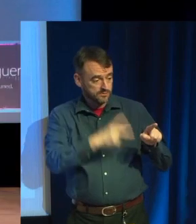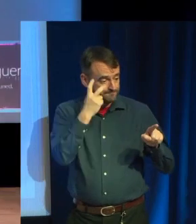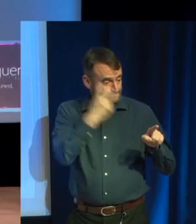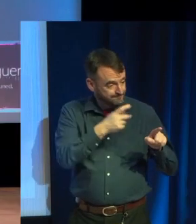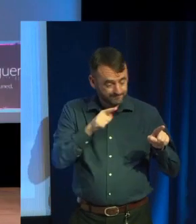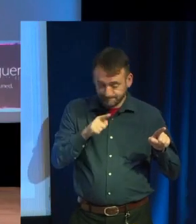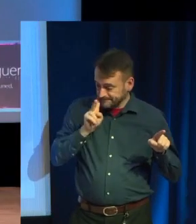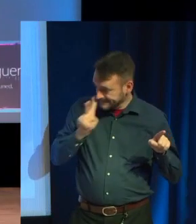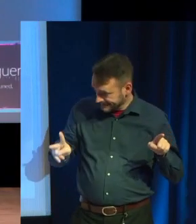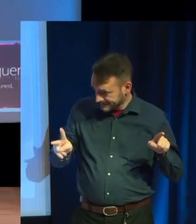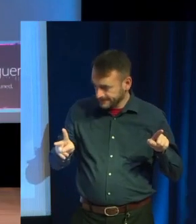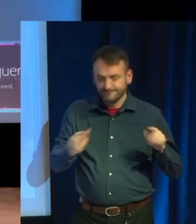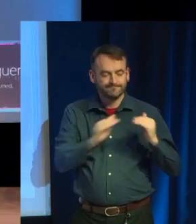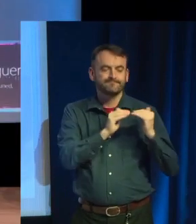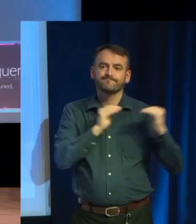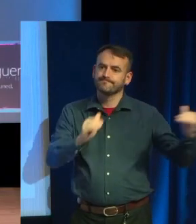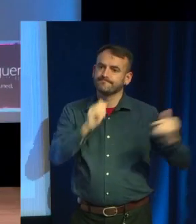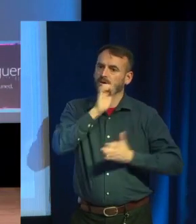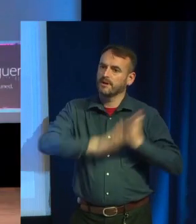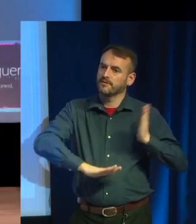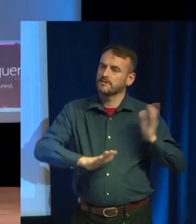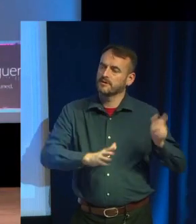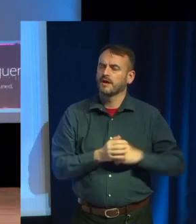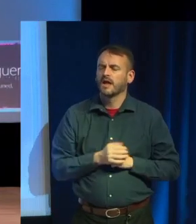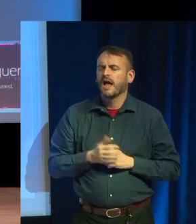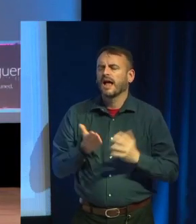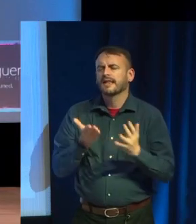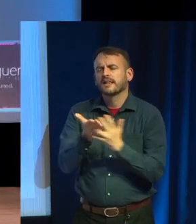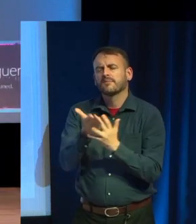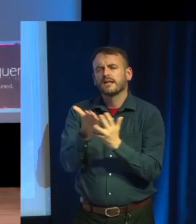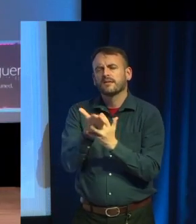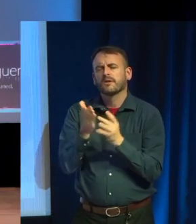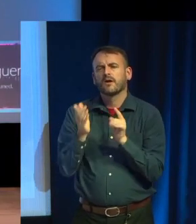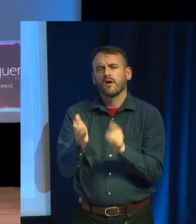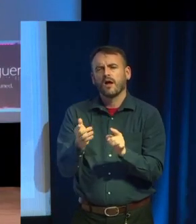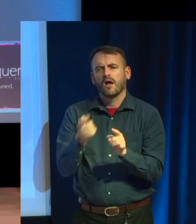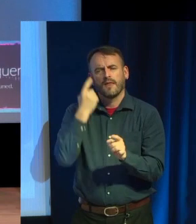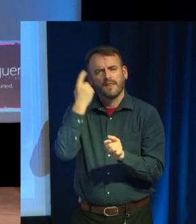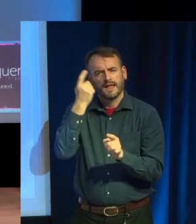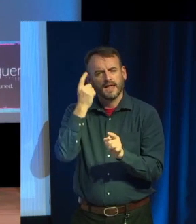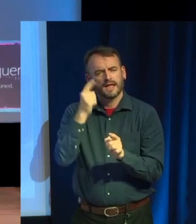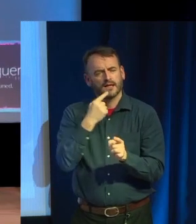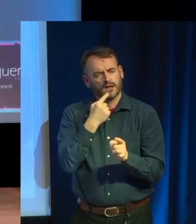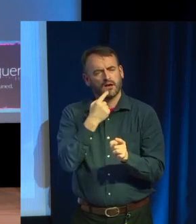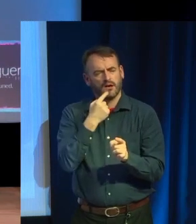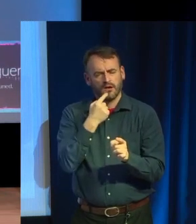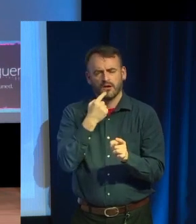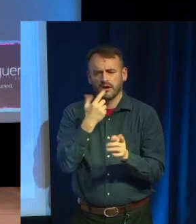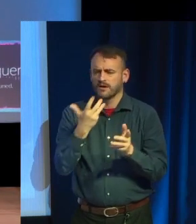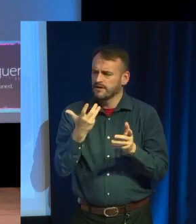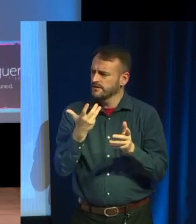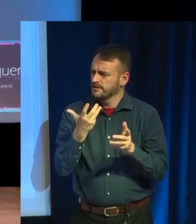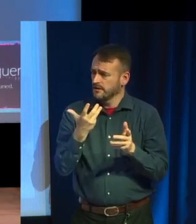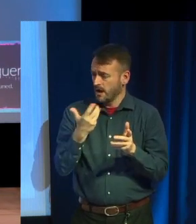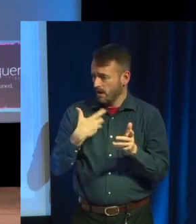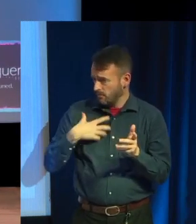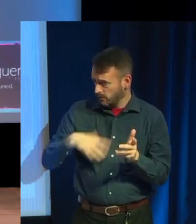The accessibility went the other way around as well, I have to add, because